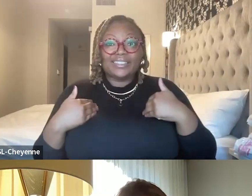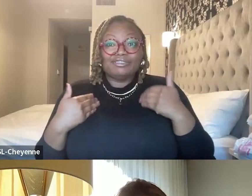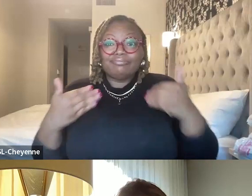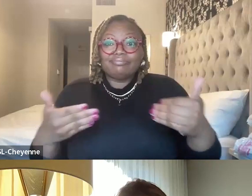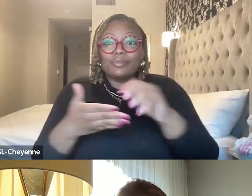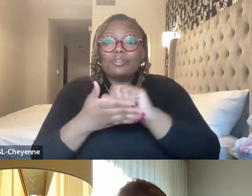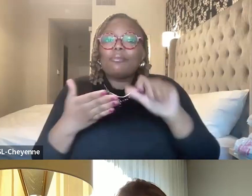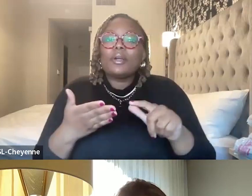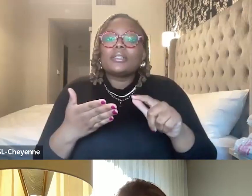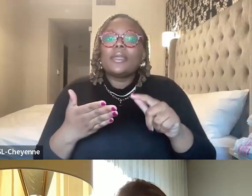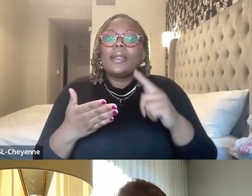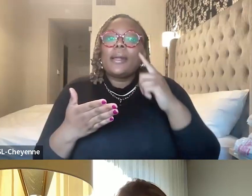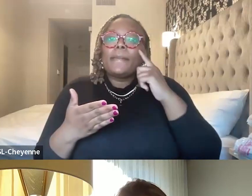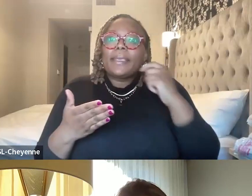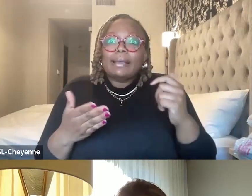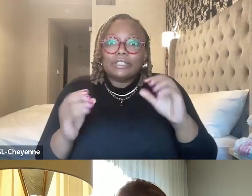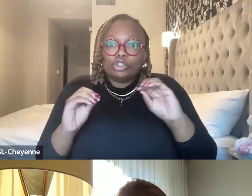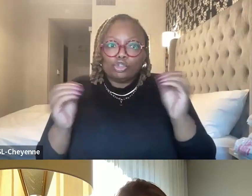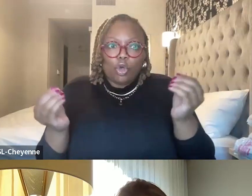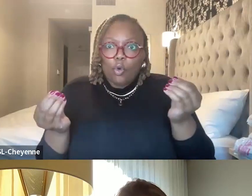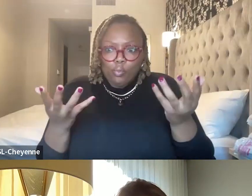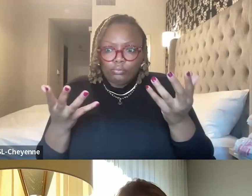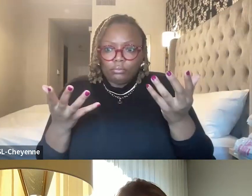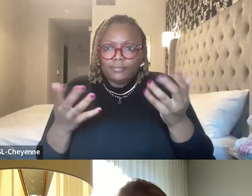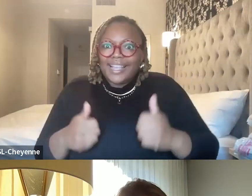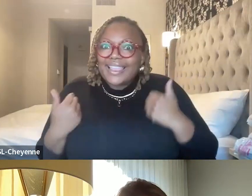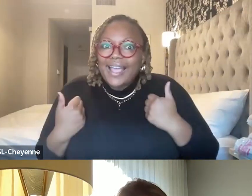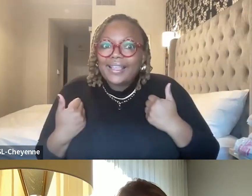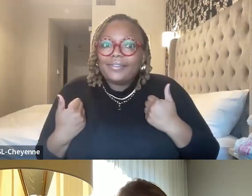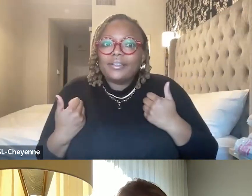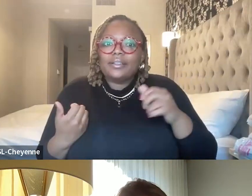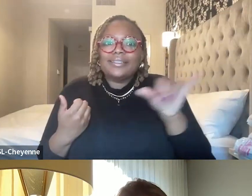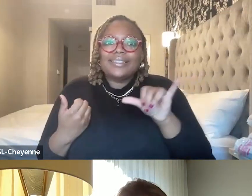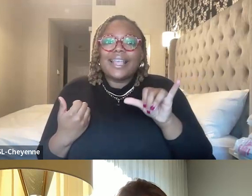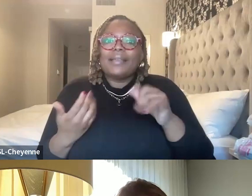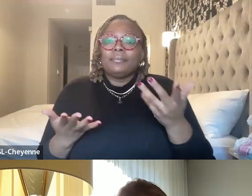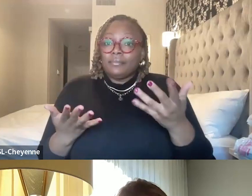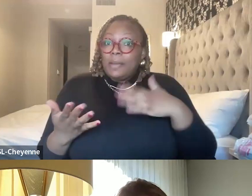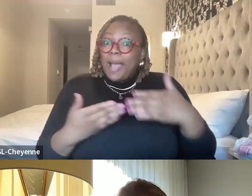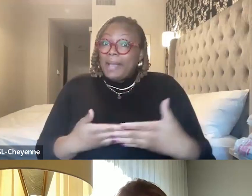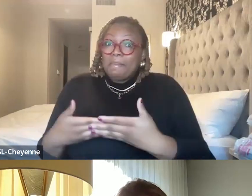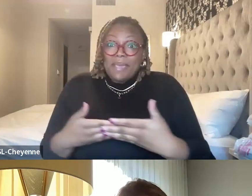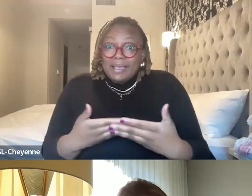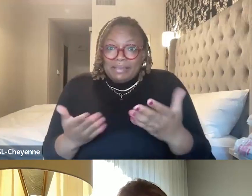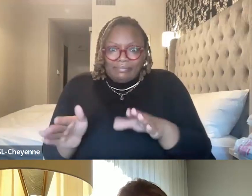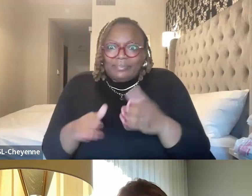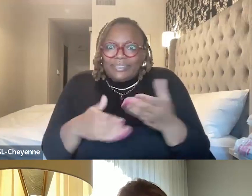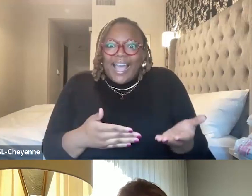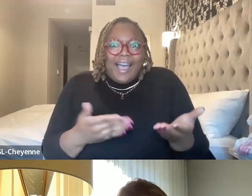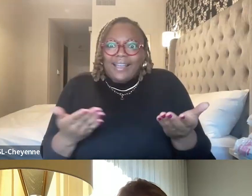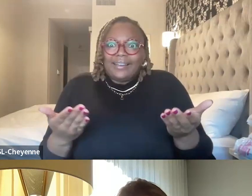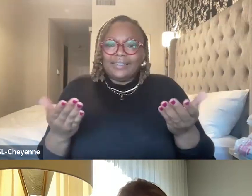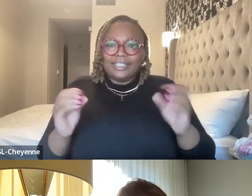it's because there is an incompatibility. No, it's in my case was with the life of the fetus, but in general, it's